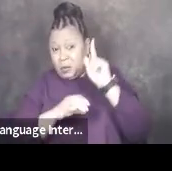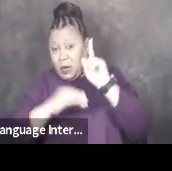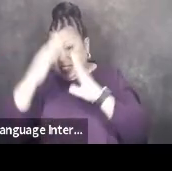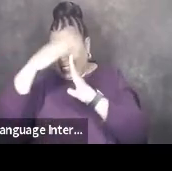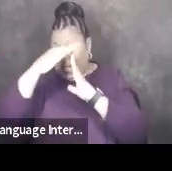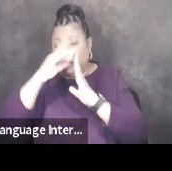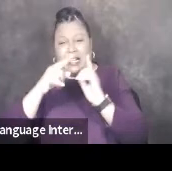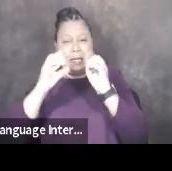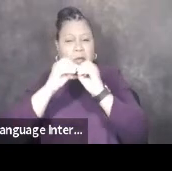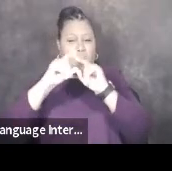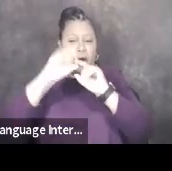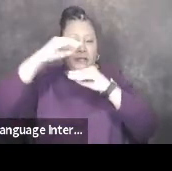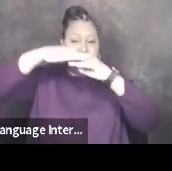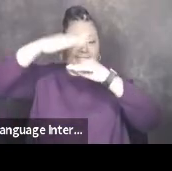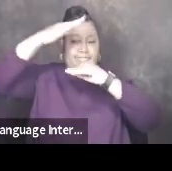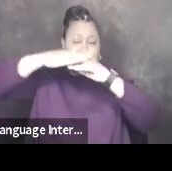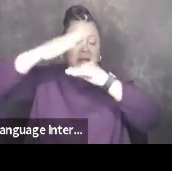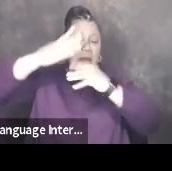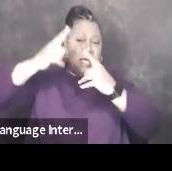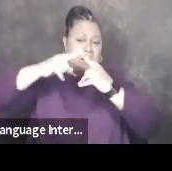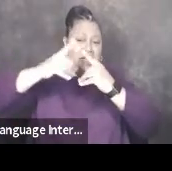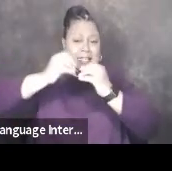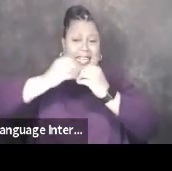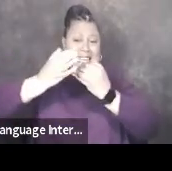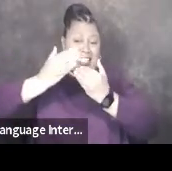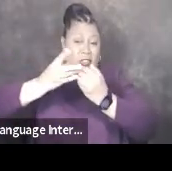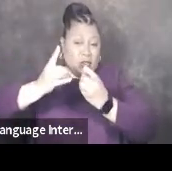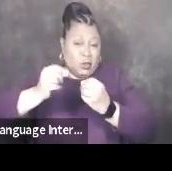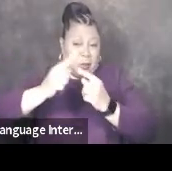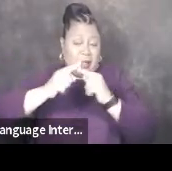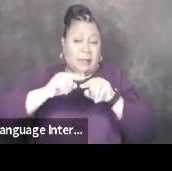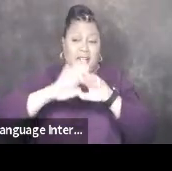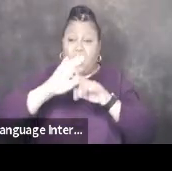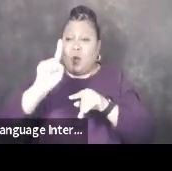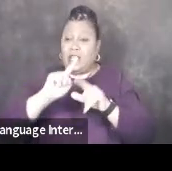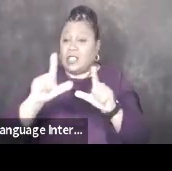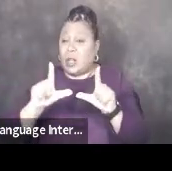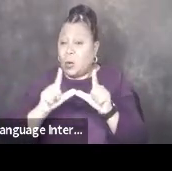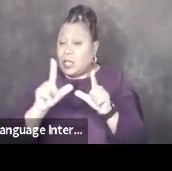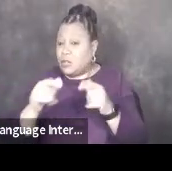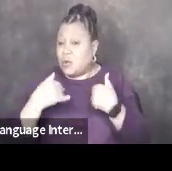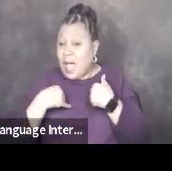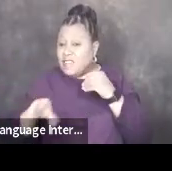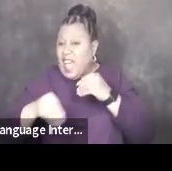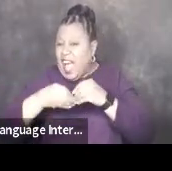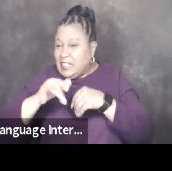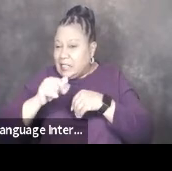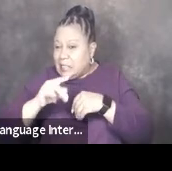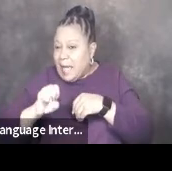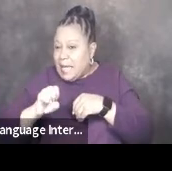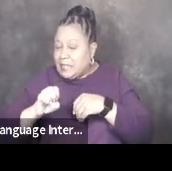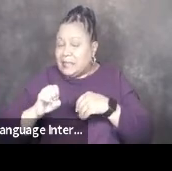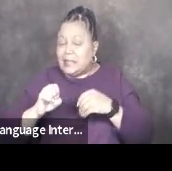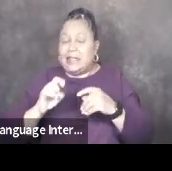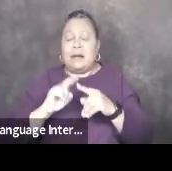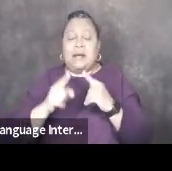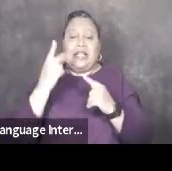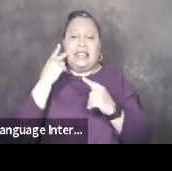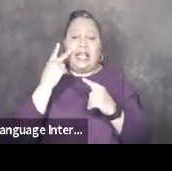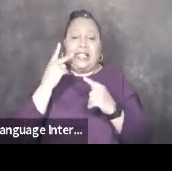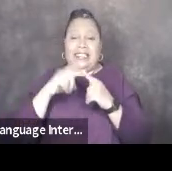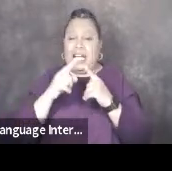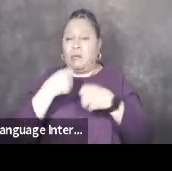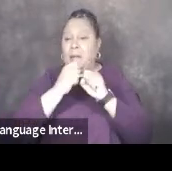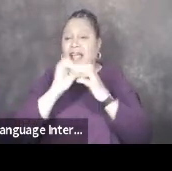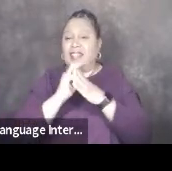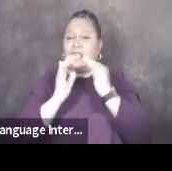you need a little bit of space, and this maybe is a little easier to do depending on where it's located. If you do have attic space, you can cut that ceiling out and create